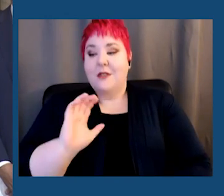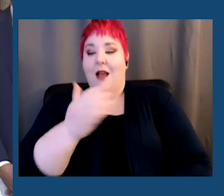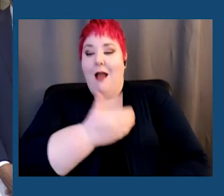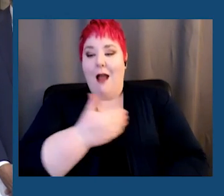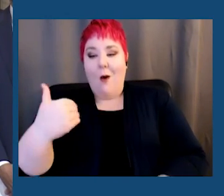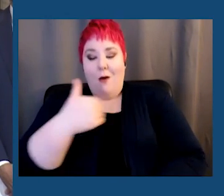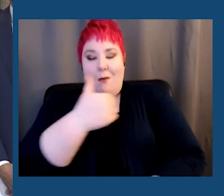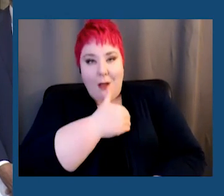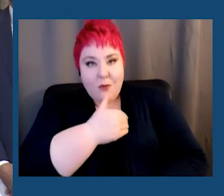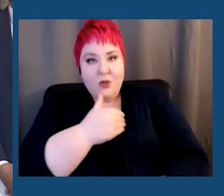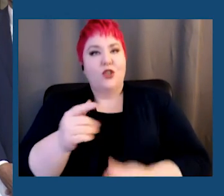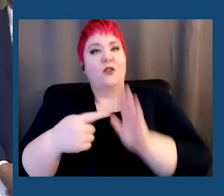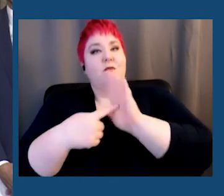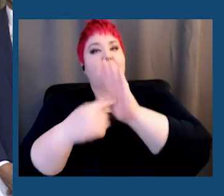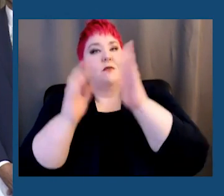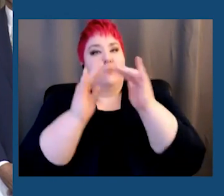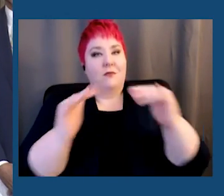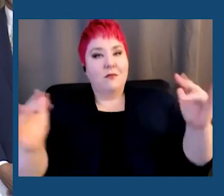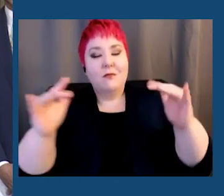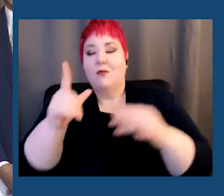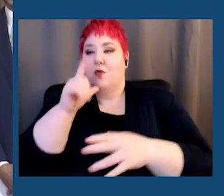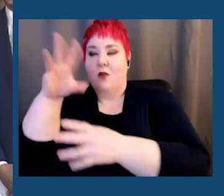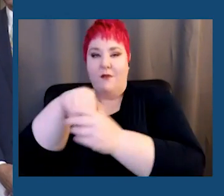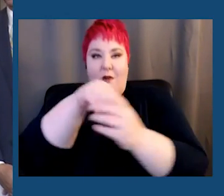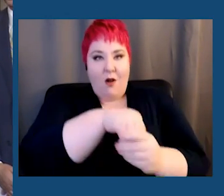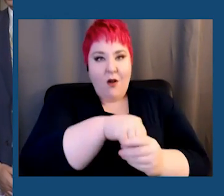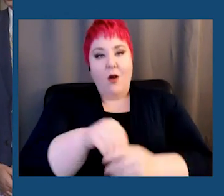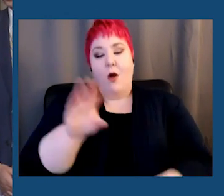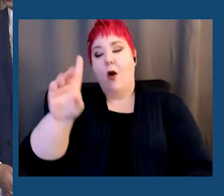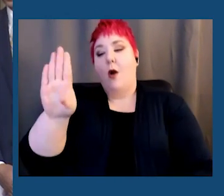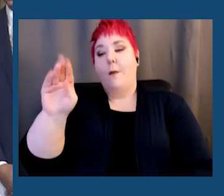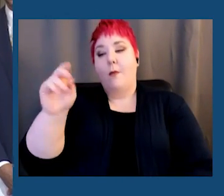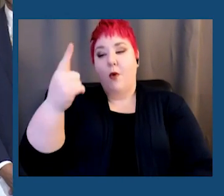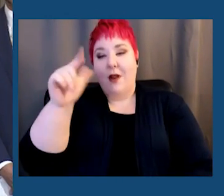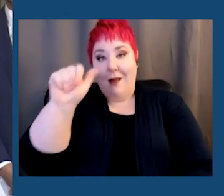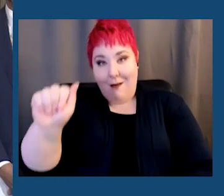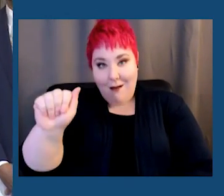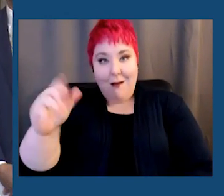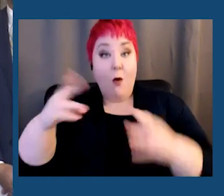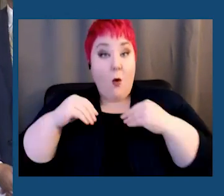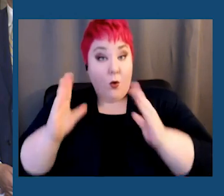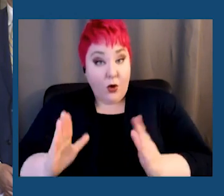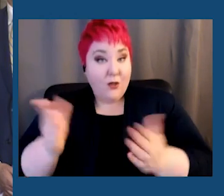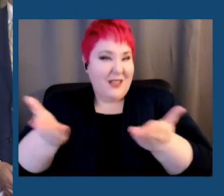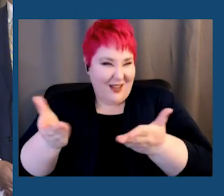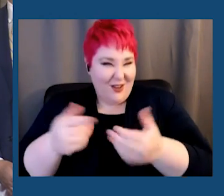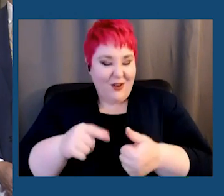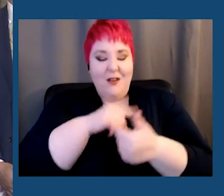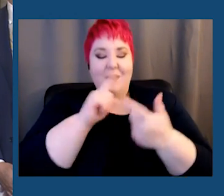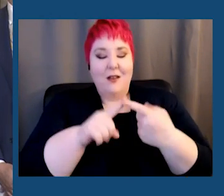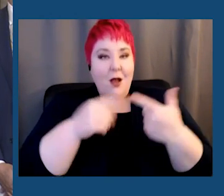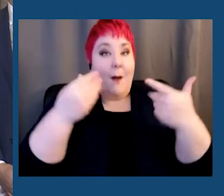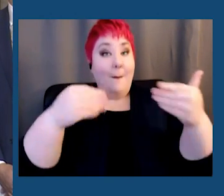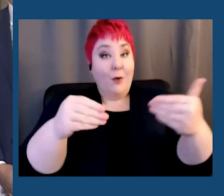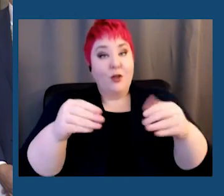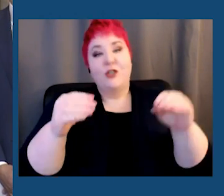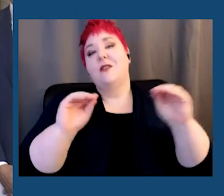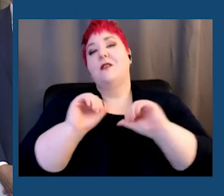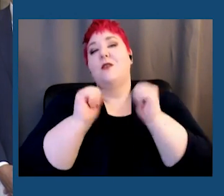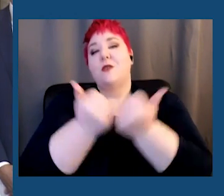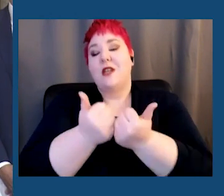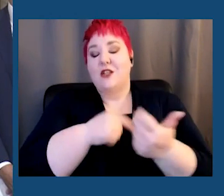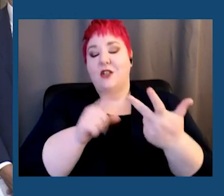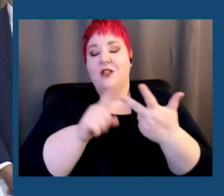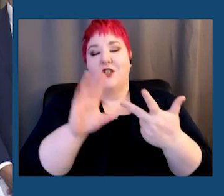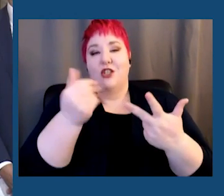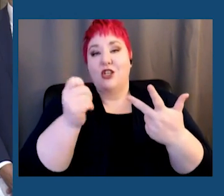group of stakeholders, including bodega owners who we have here today, merchants associations, chambers of commerce, business